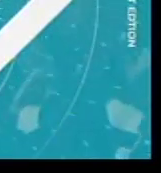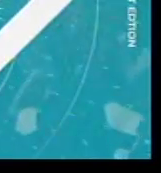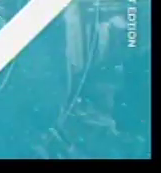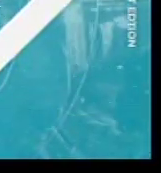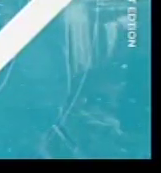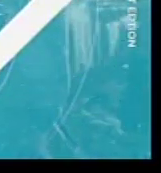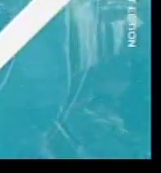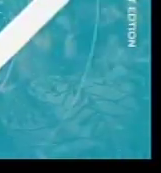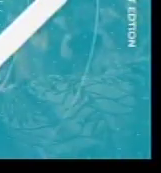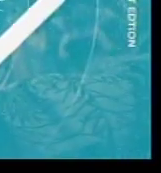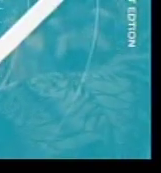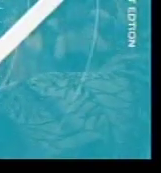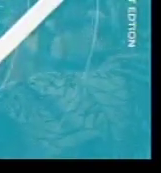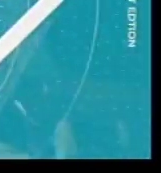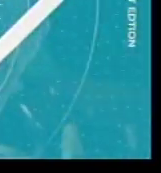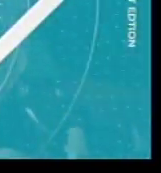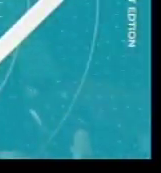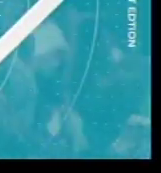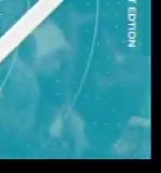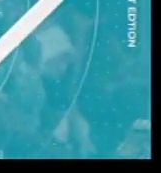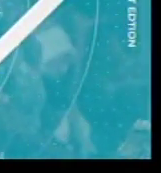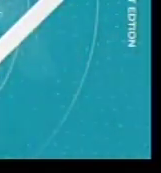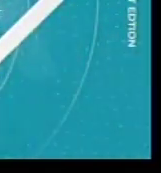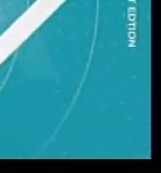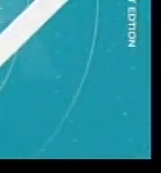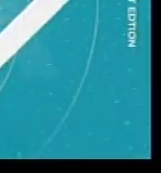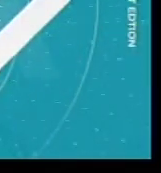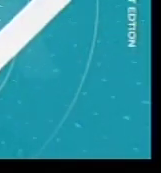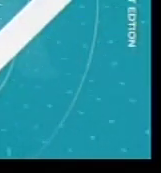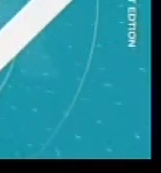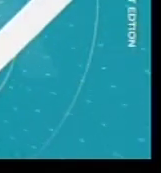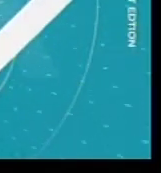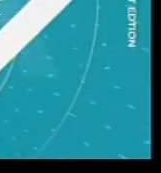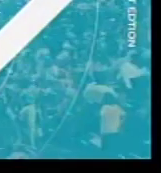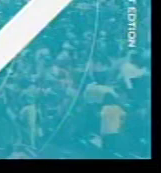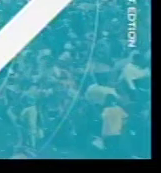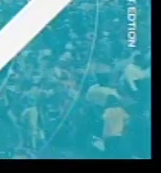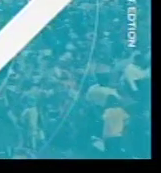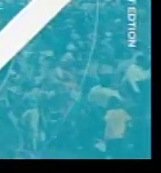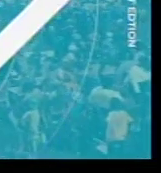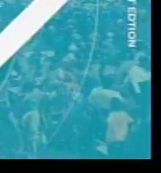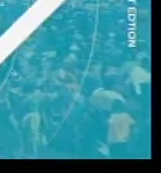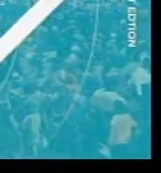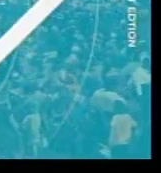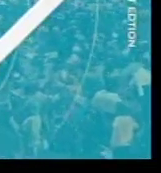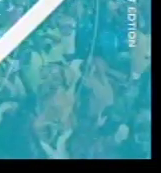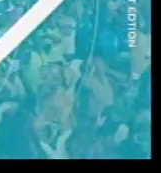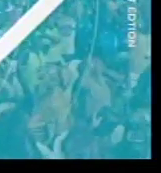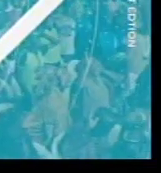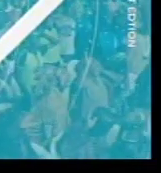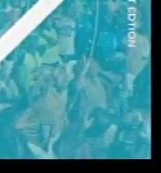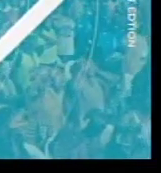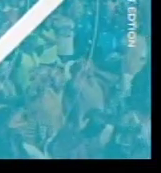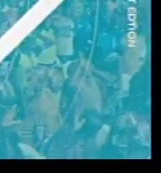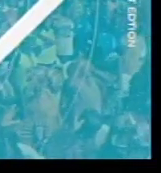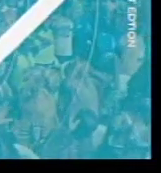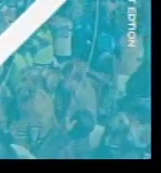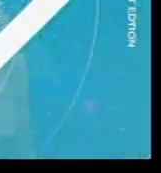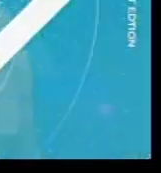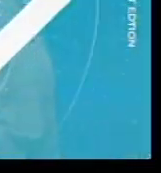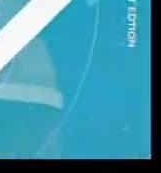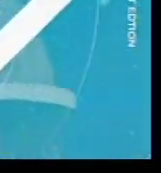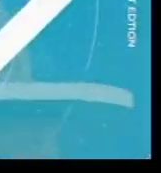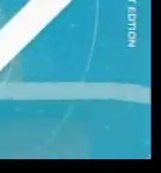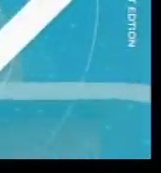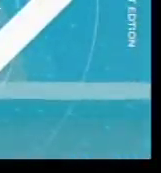There are strongholds of immorality. There are strongholds of sin. There are strongholds of unrighteousness. There are strongholds of deception